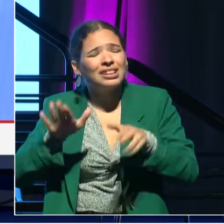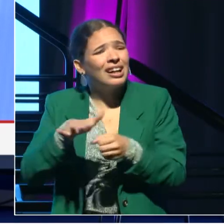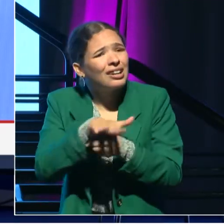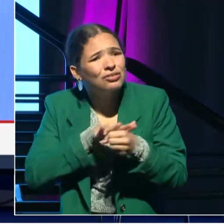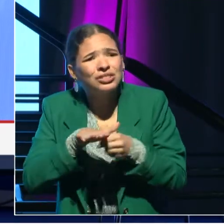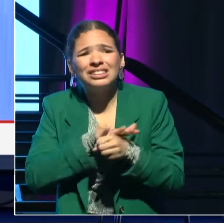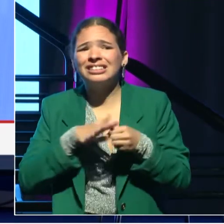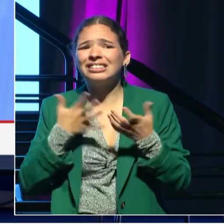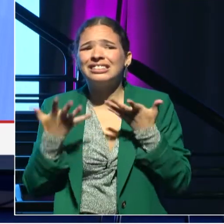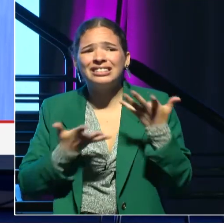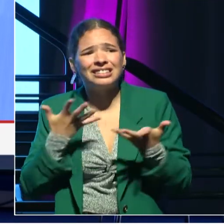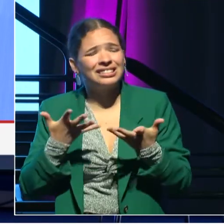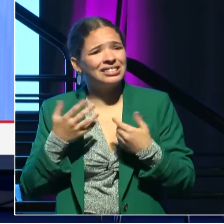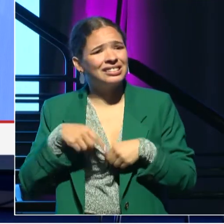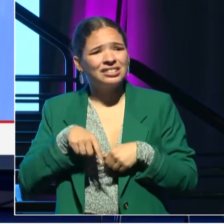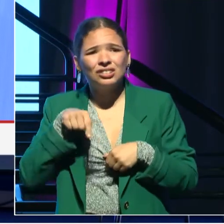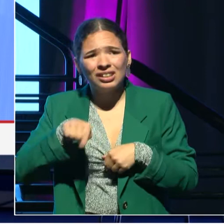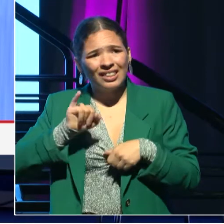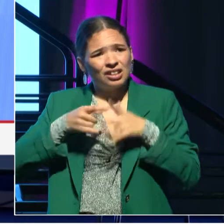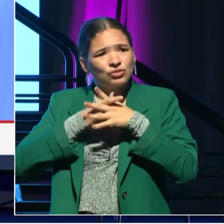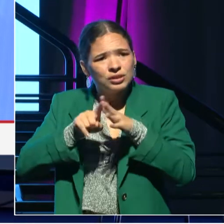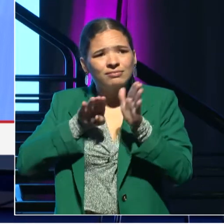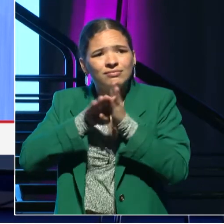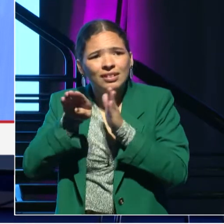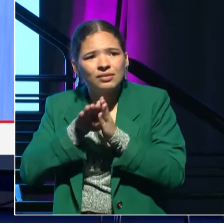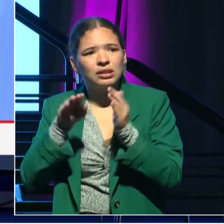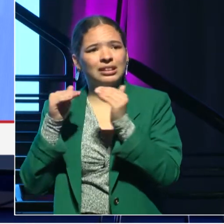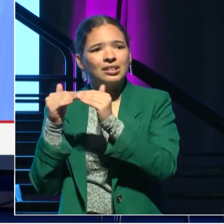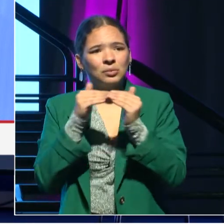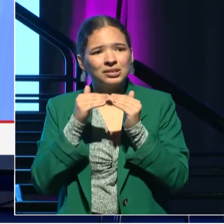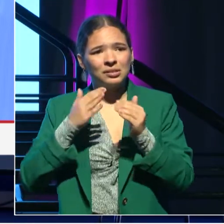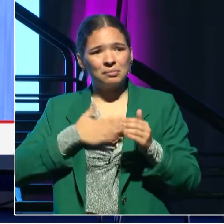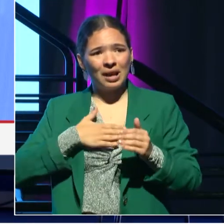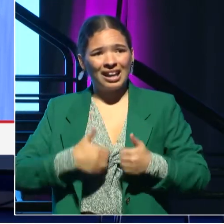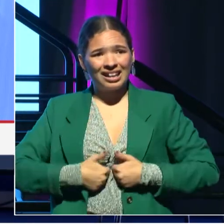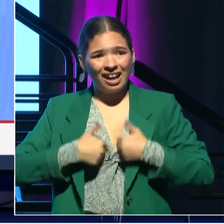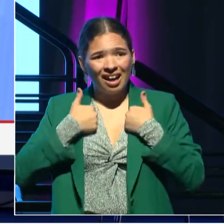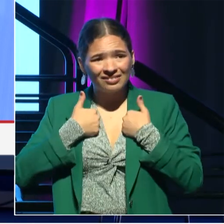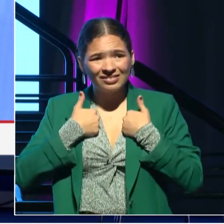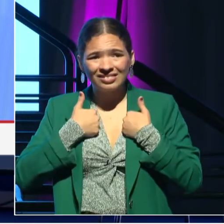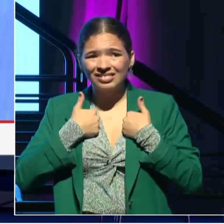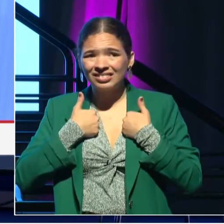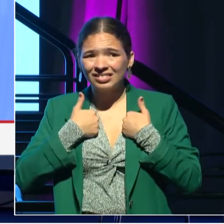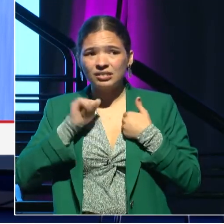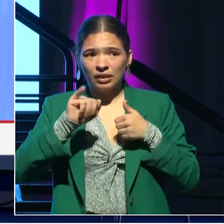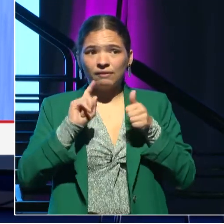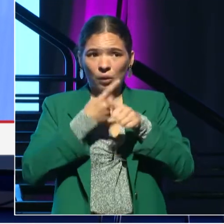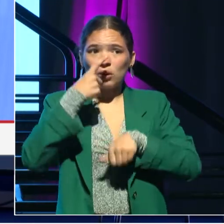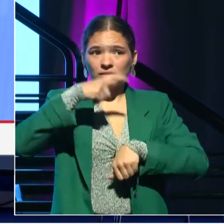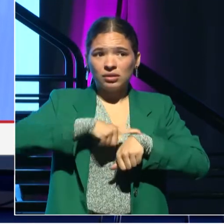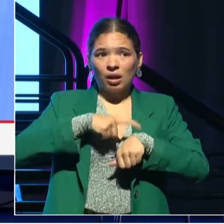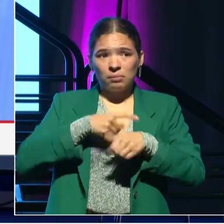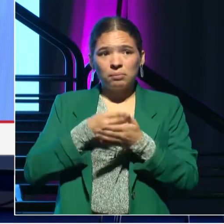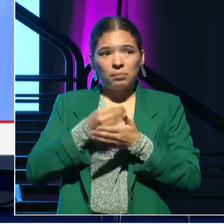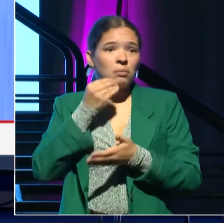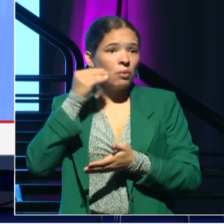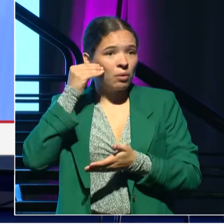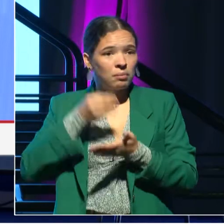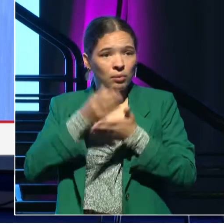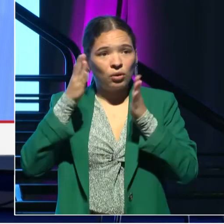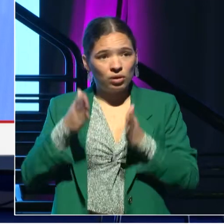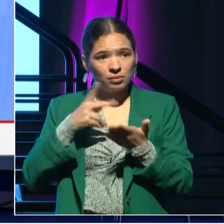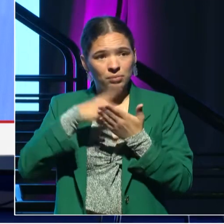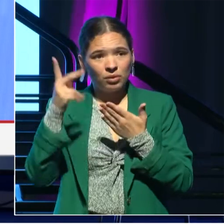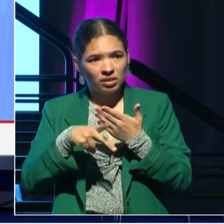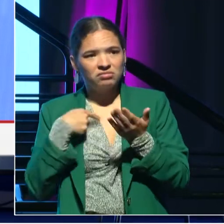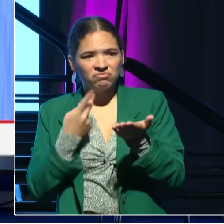start building equity in my own life. And I got in a first-time home buyers program, and I bought a little house